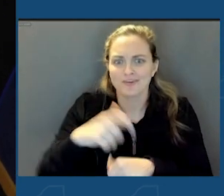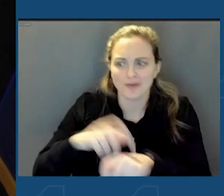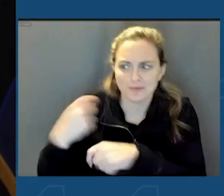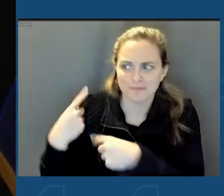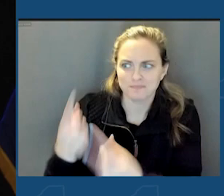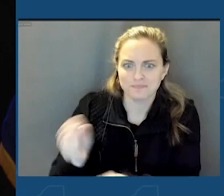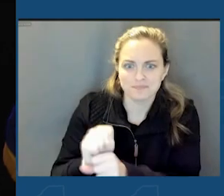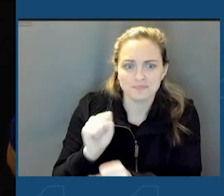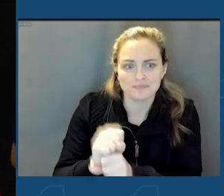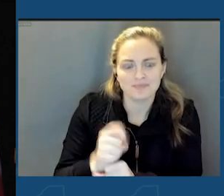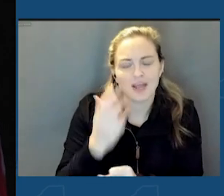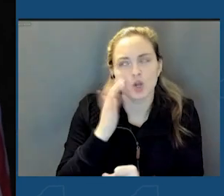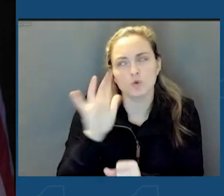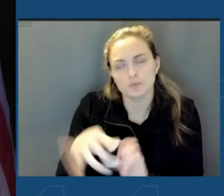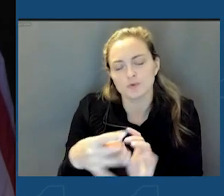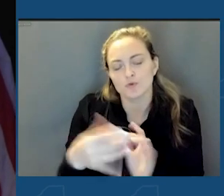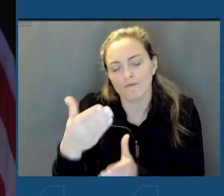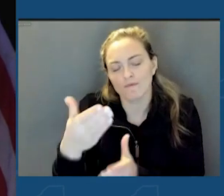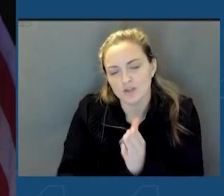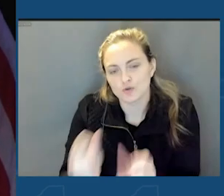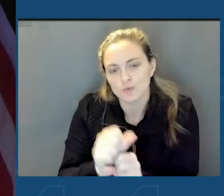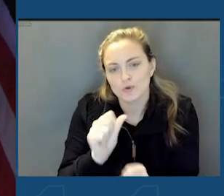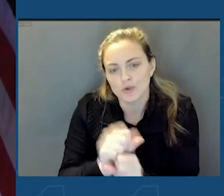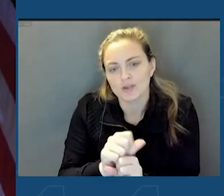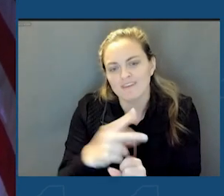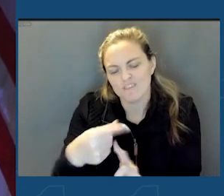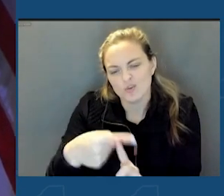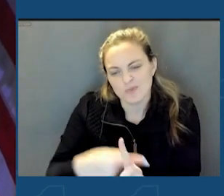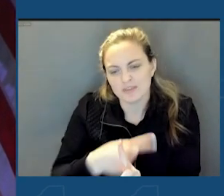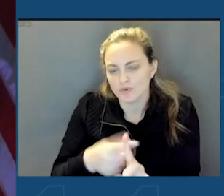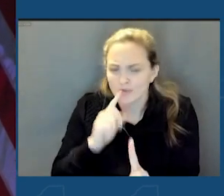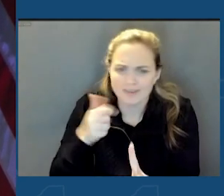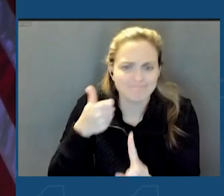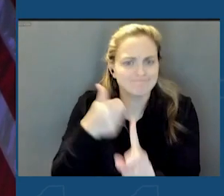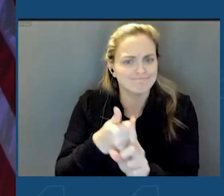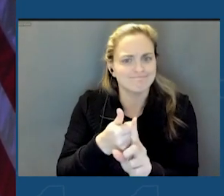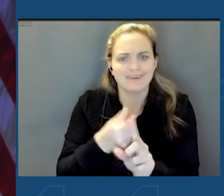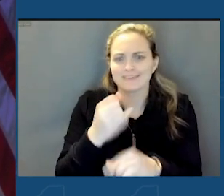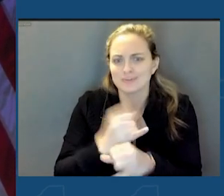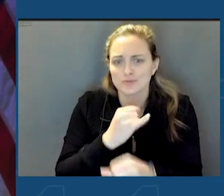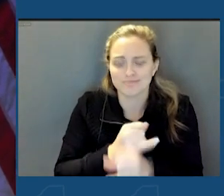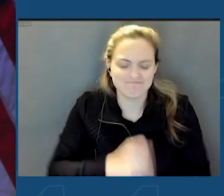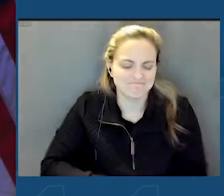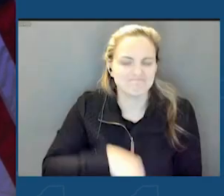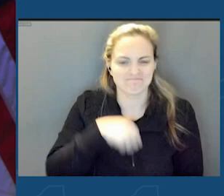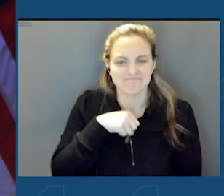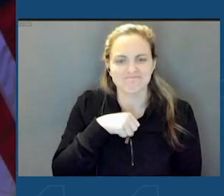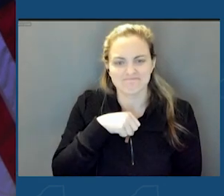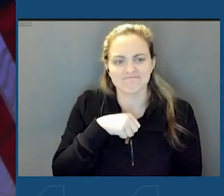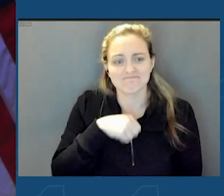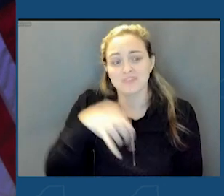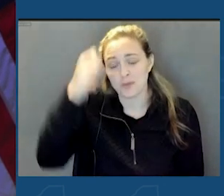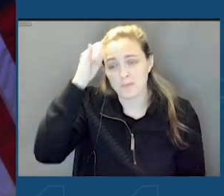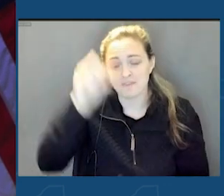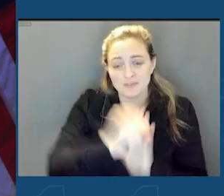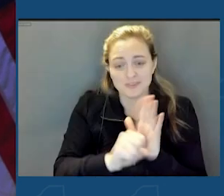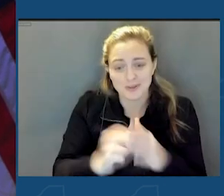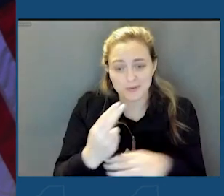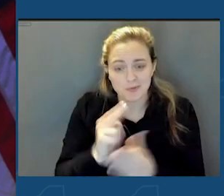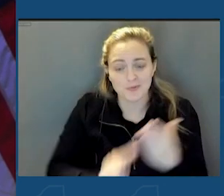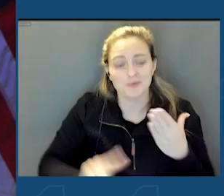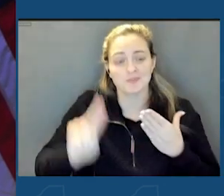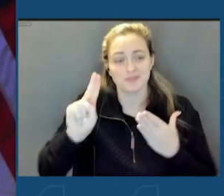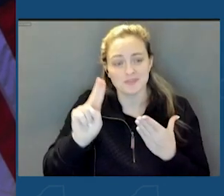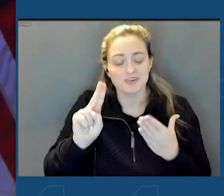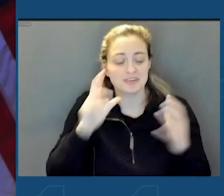say goodbye in a few months, but she's really left her mark on this institution, and we're so proud as the Buffalo State University president that she's hosting